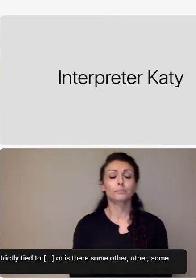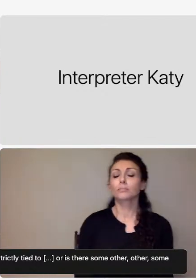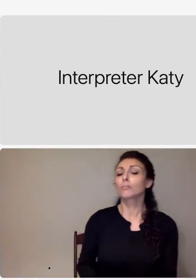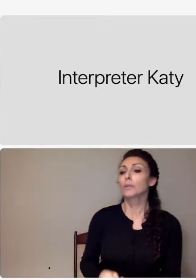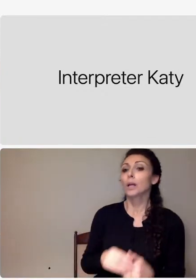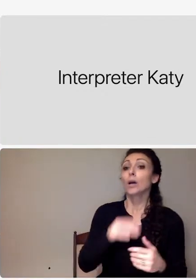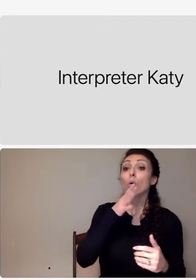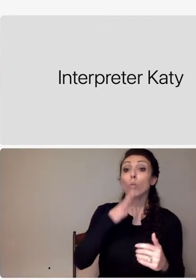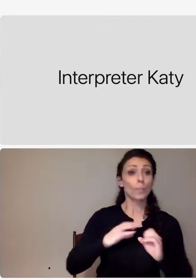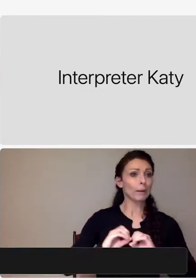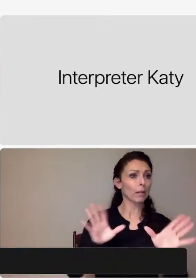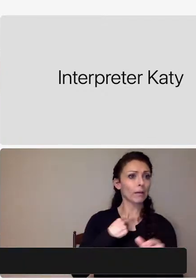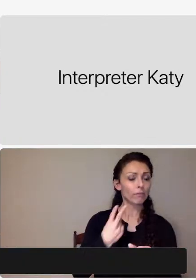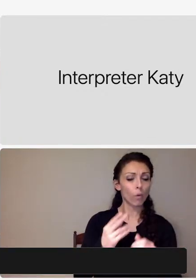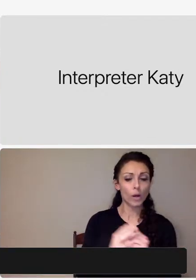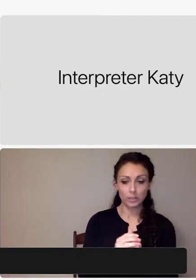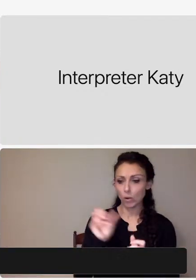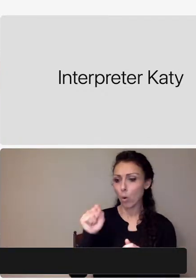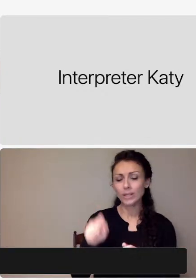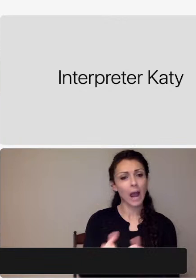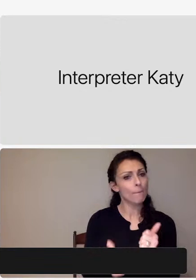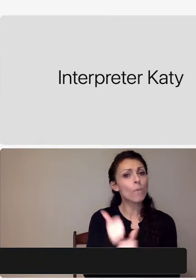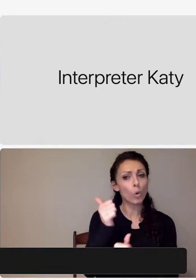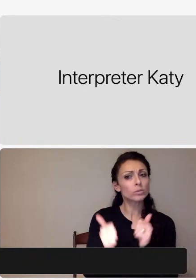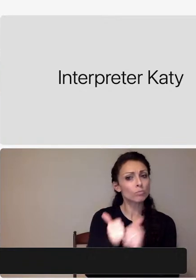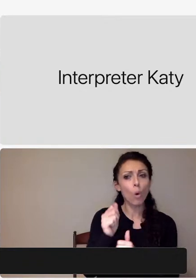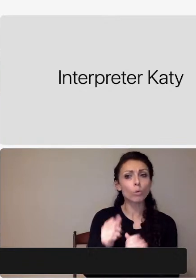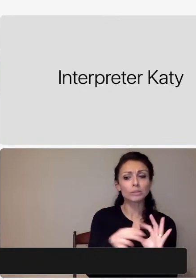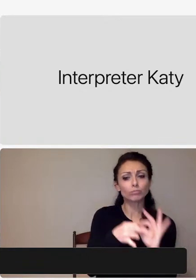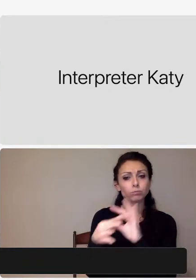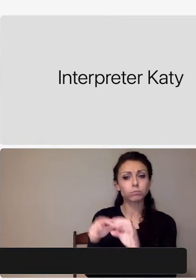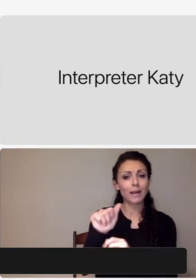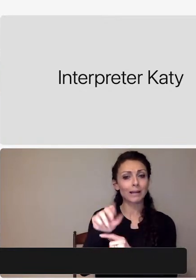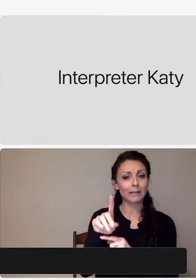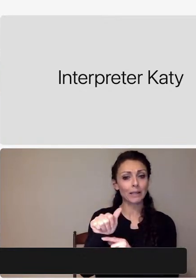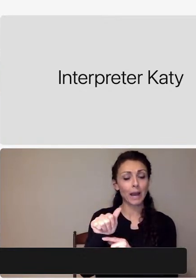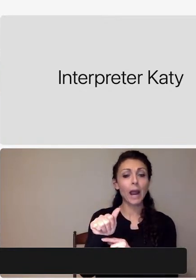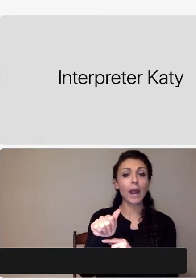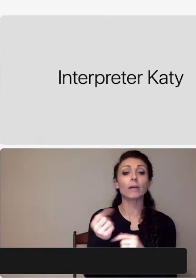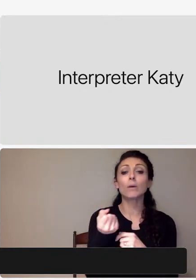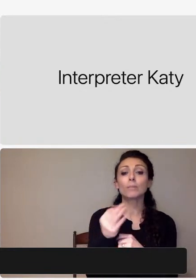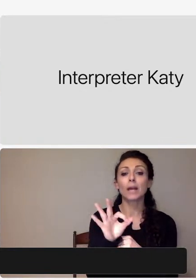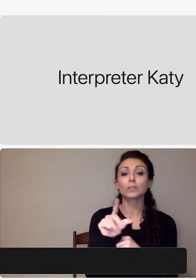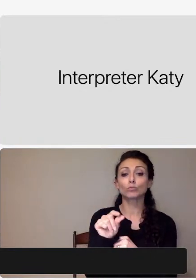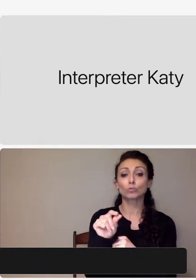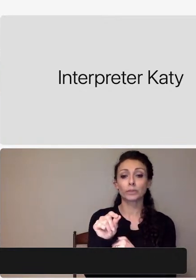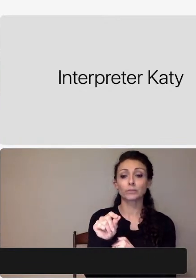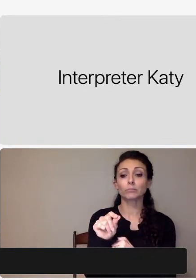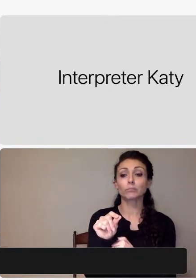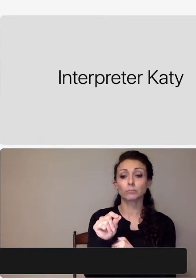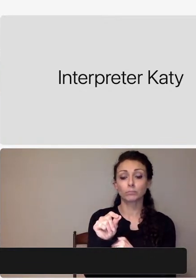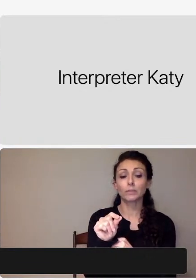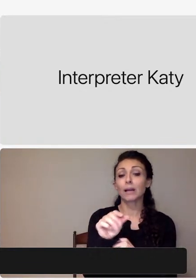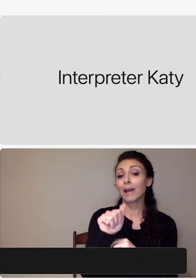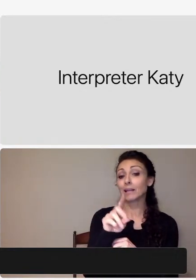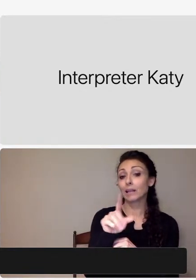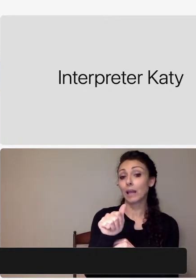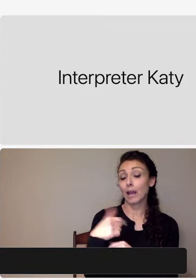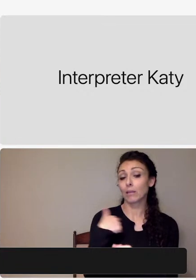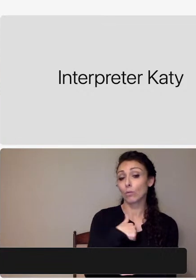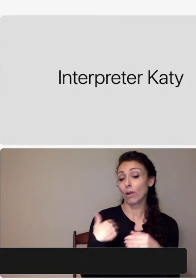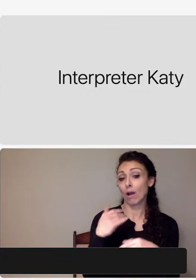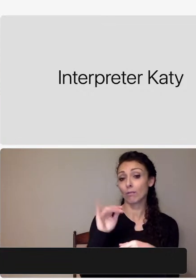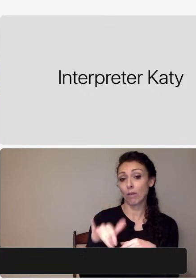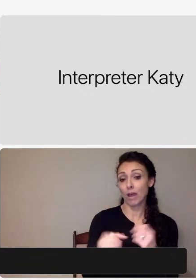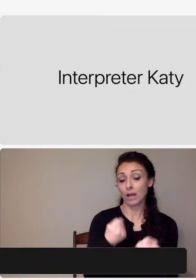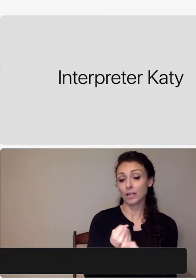yes that is mostly tied to ada in 1920 the ada that we had for that year